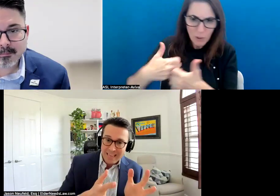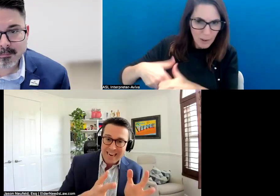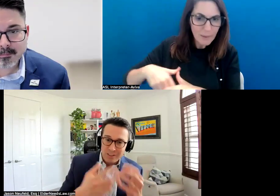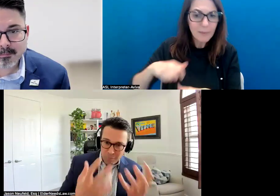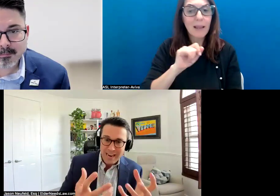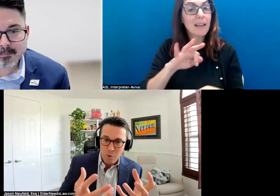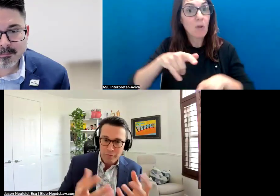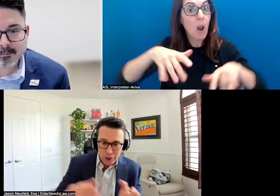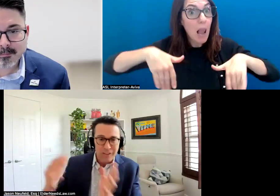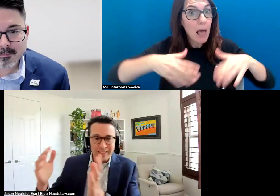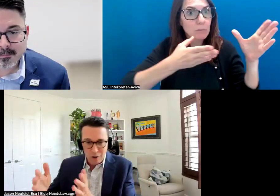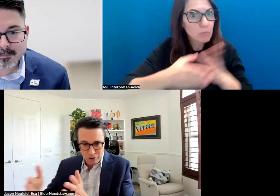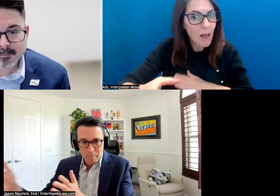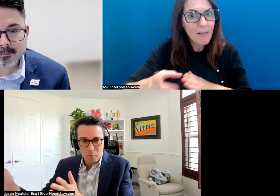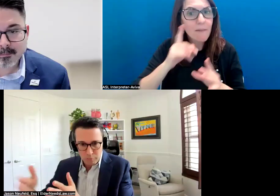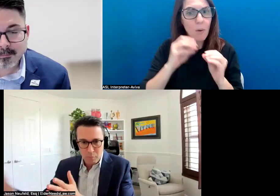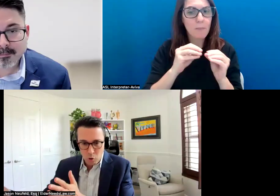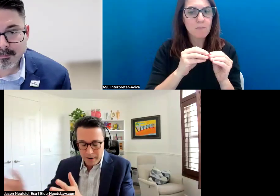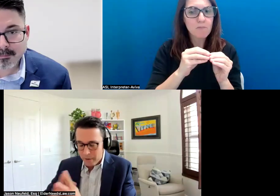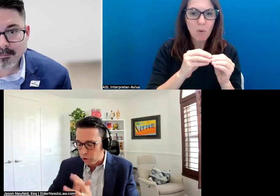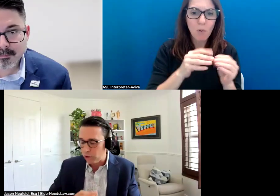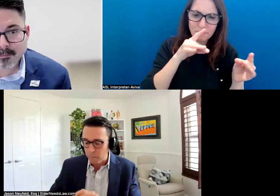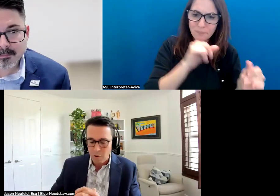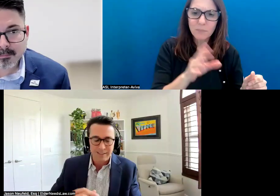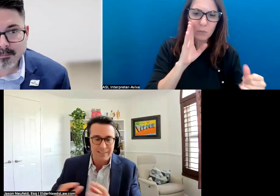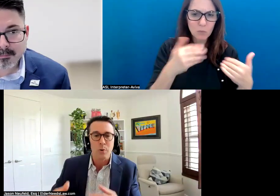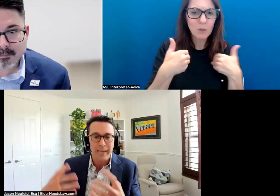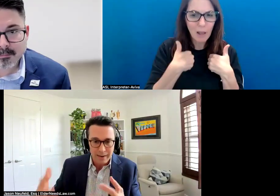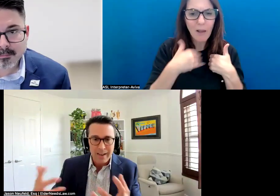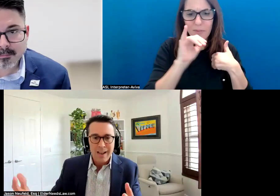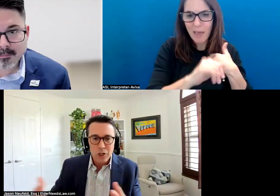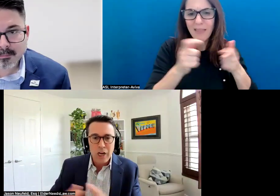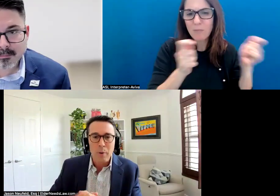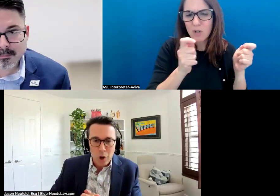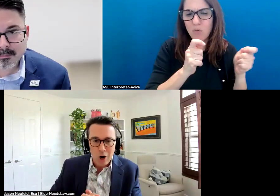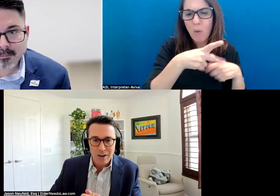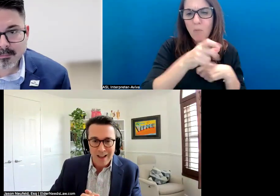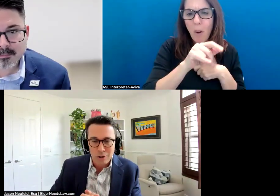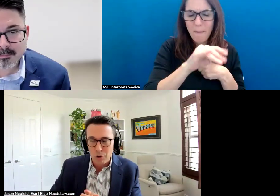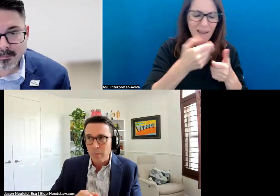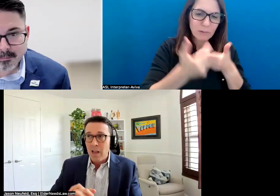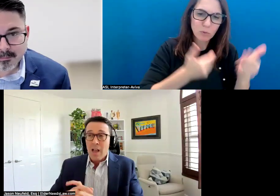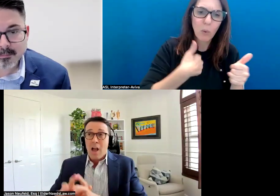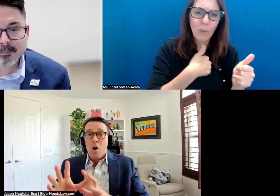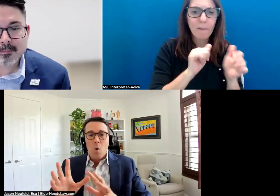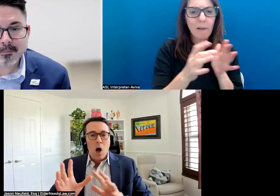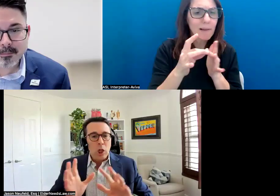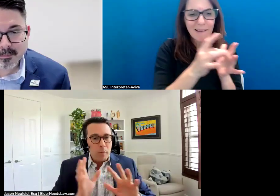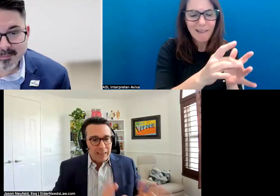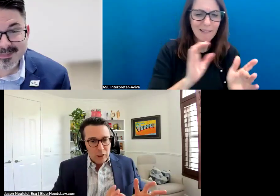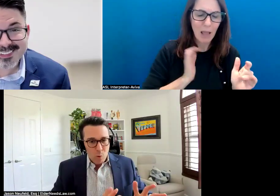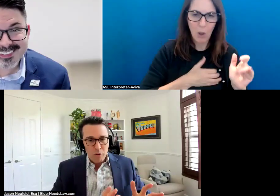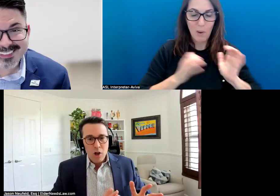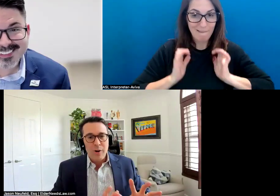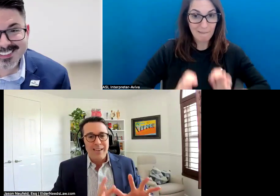haven't planned to make it more efficient, then there's a sort of a probate administration process that we can shepherd our clients through. A little